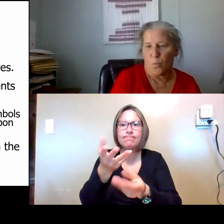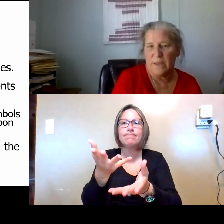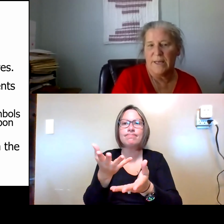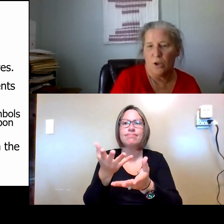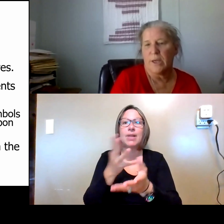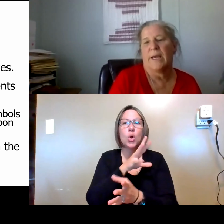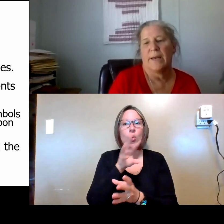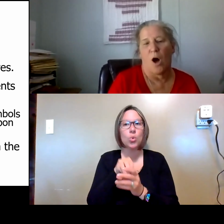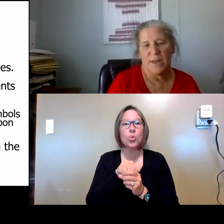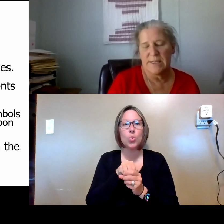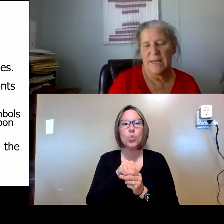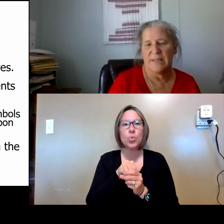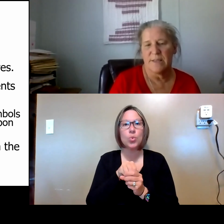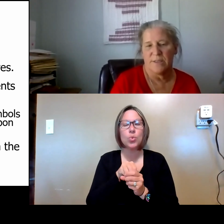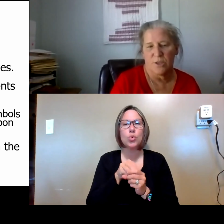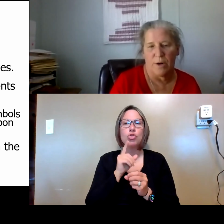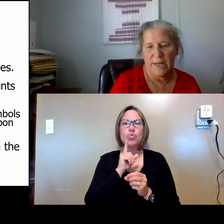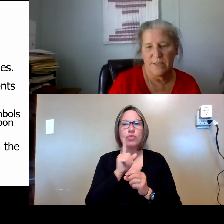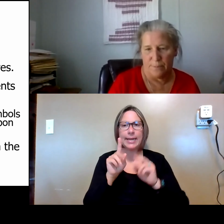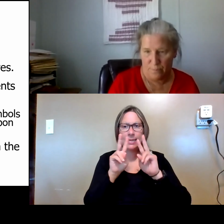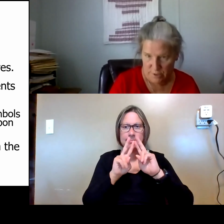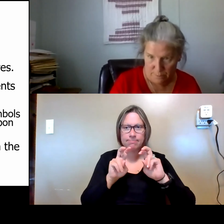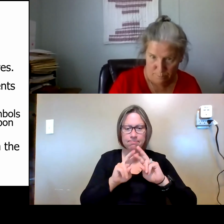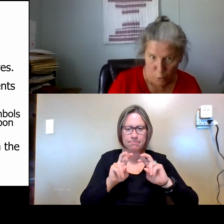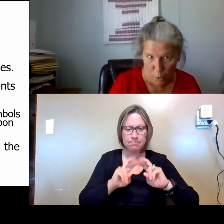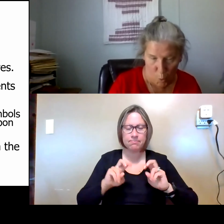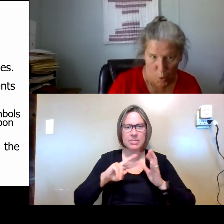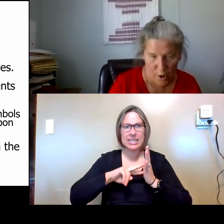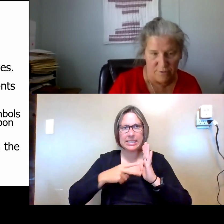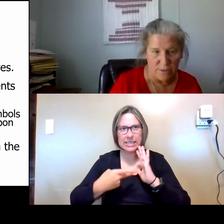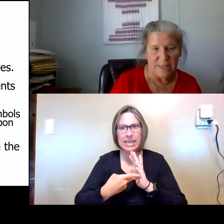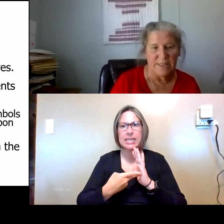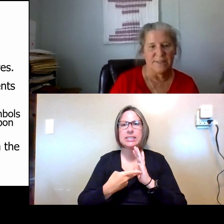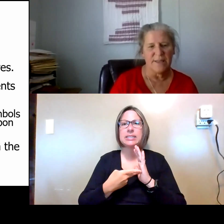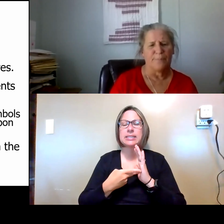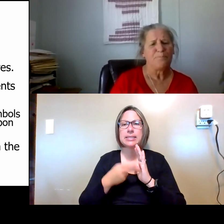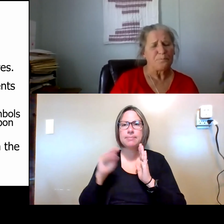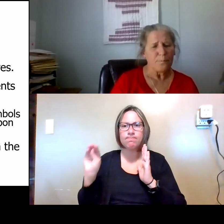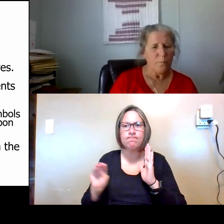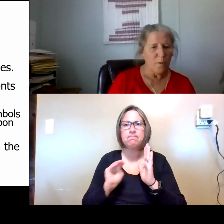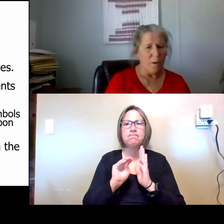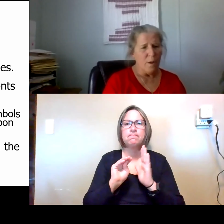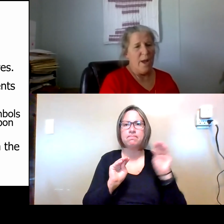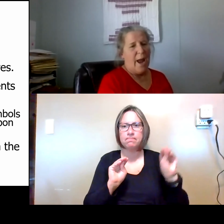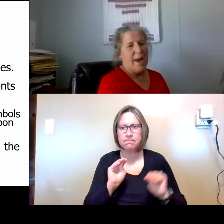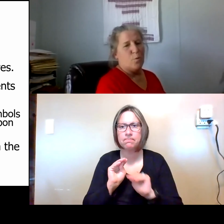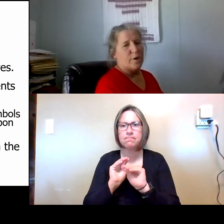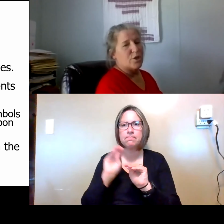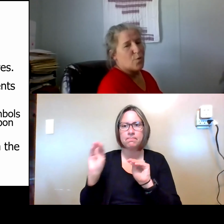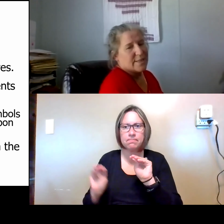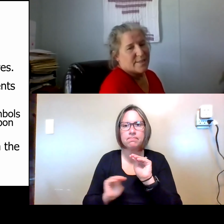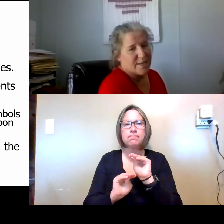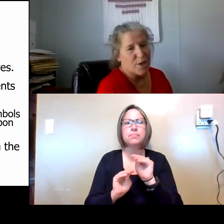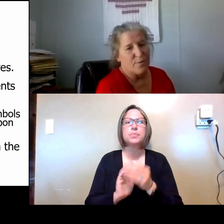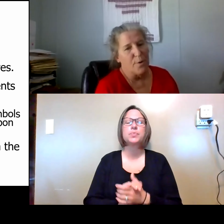start really looking at all the intents and starting to pull more of those intents in. And we're